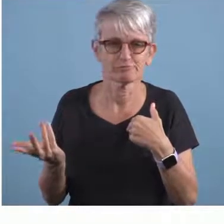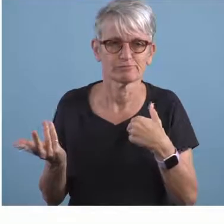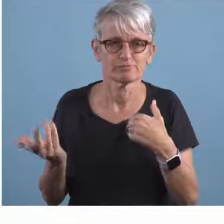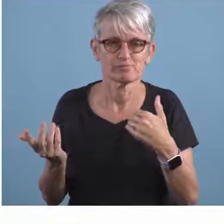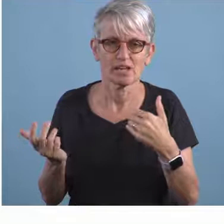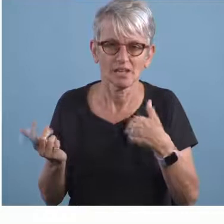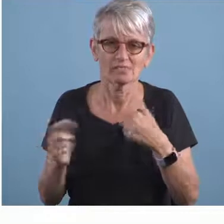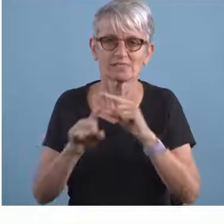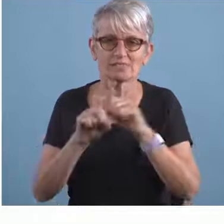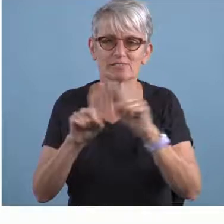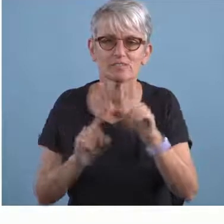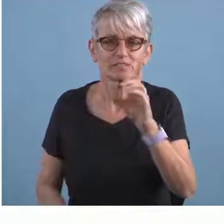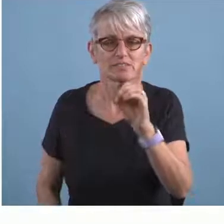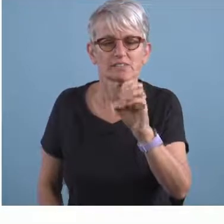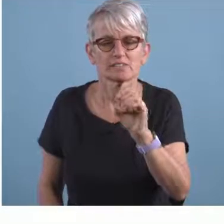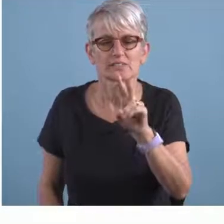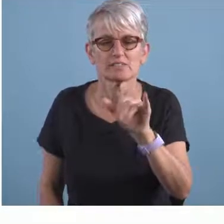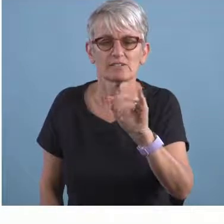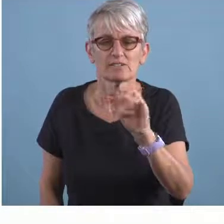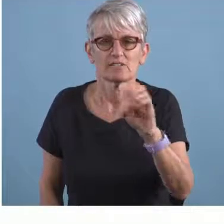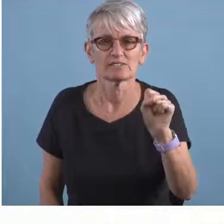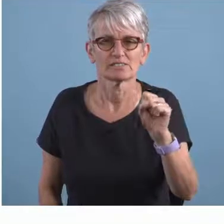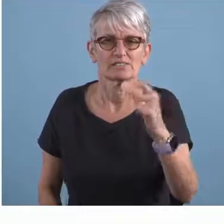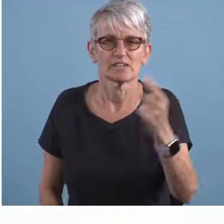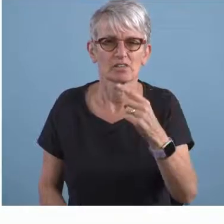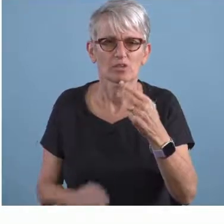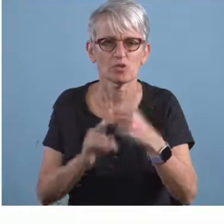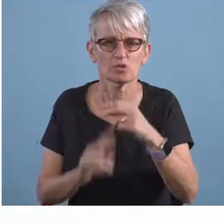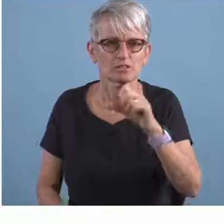devices, for instance, something called Swivel,